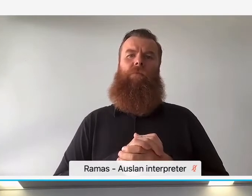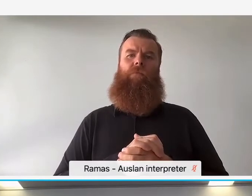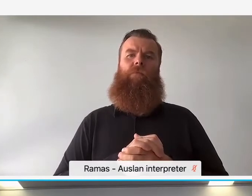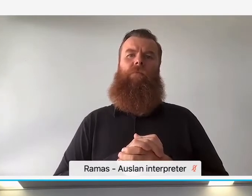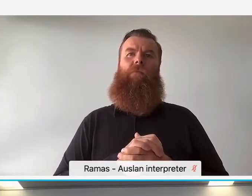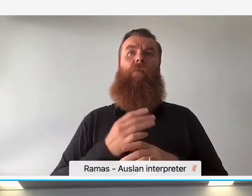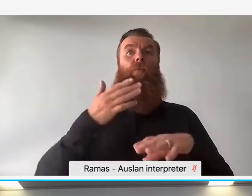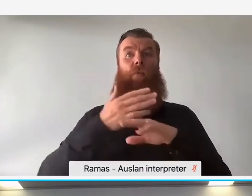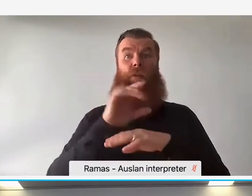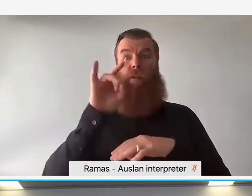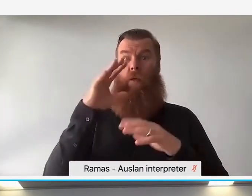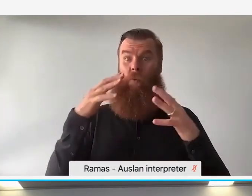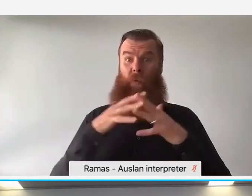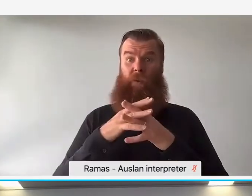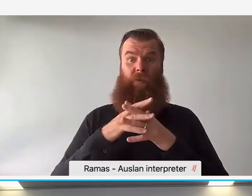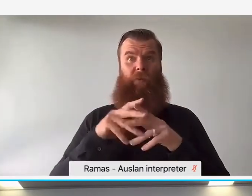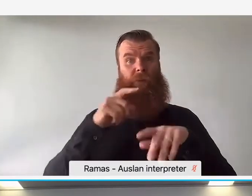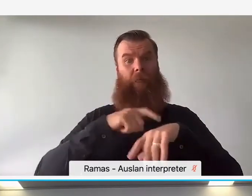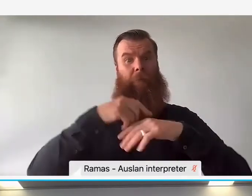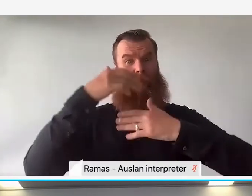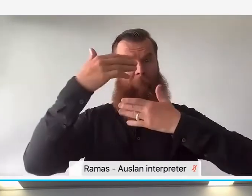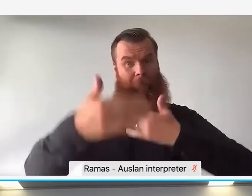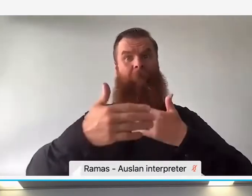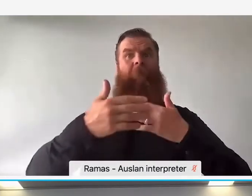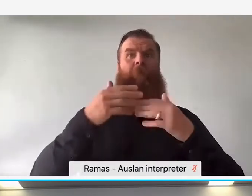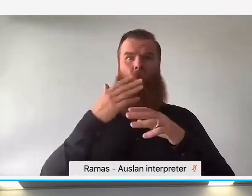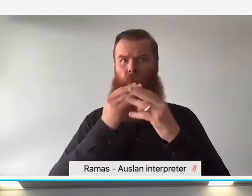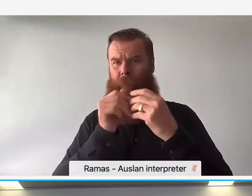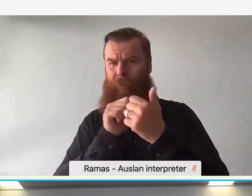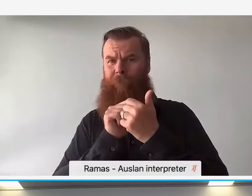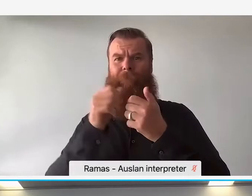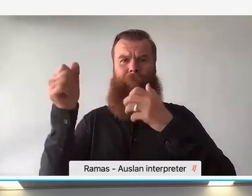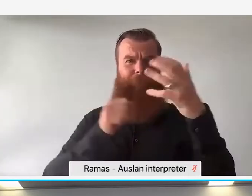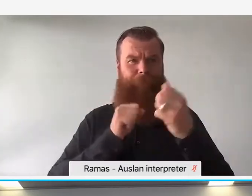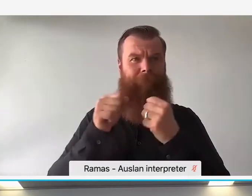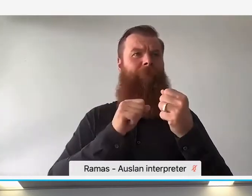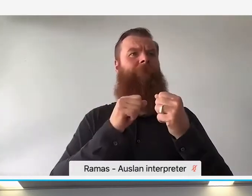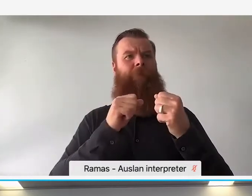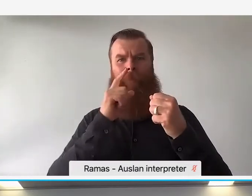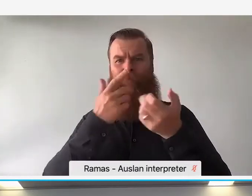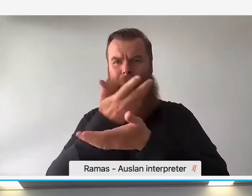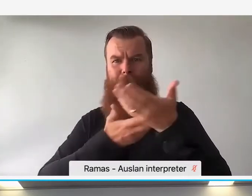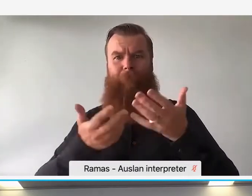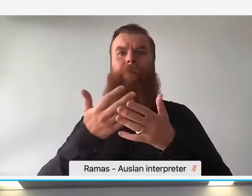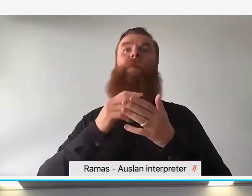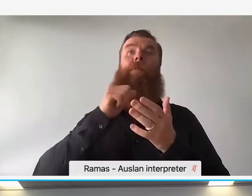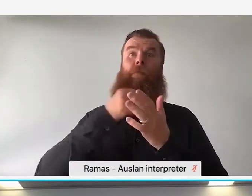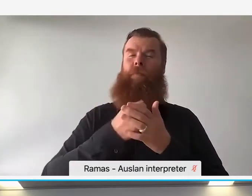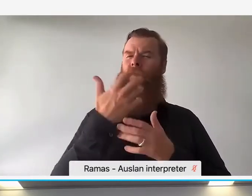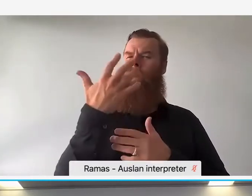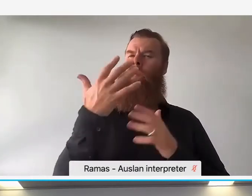10-week timeframe, 5 weeks for your recruitment activities and a minimum of 5 weeks for LSUs to